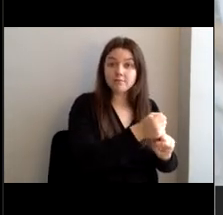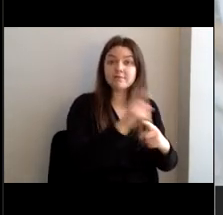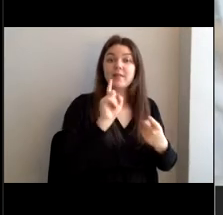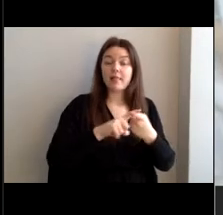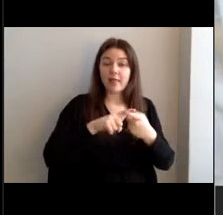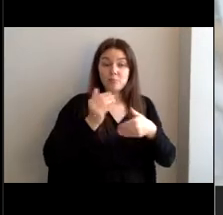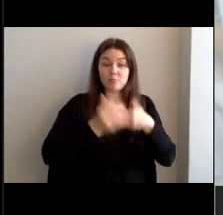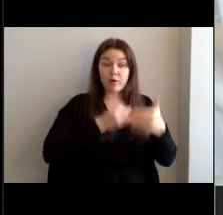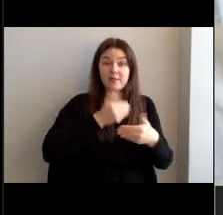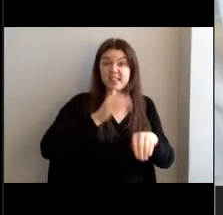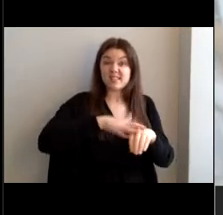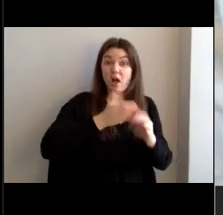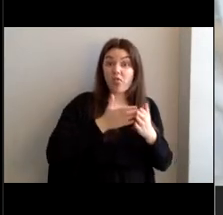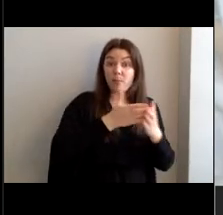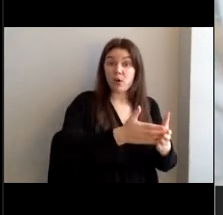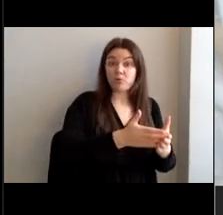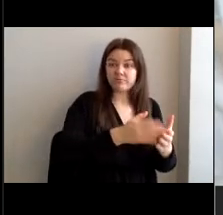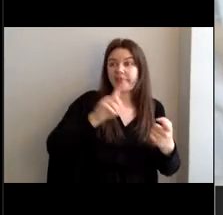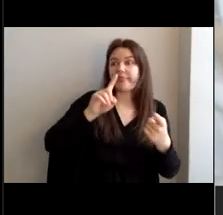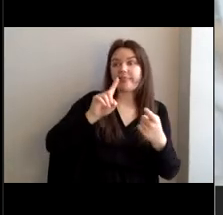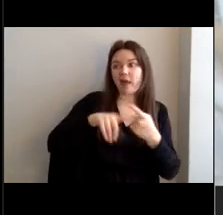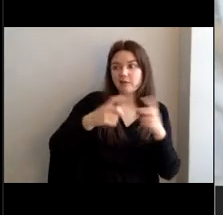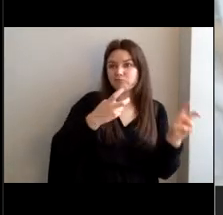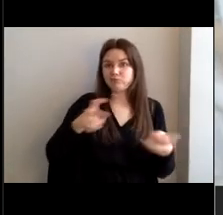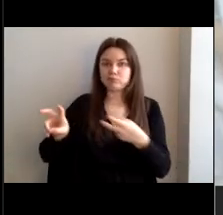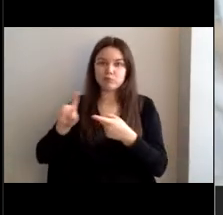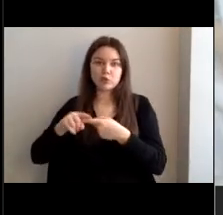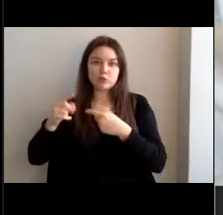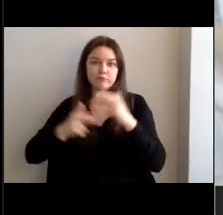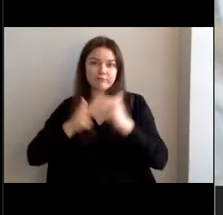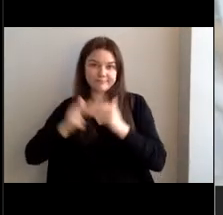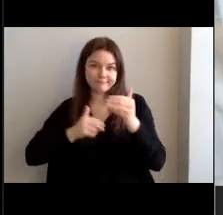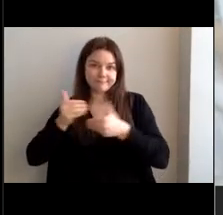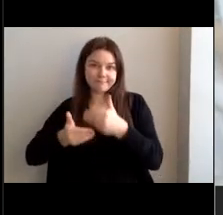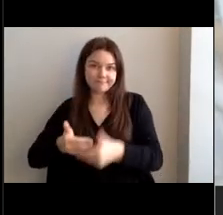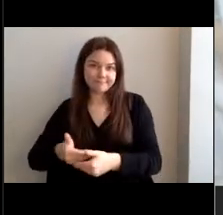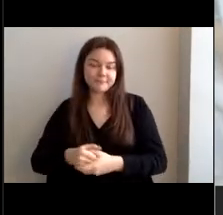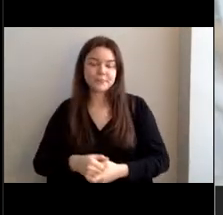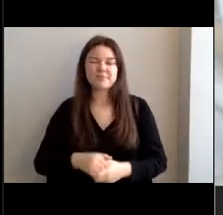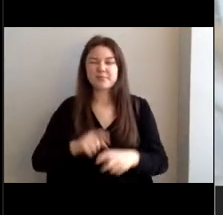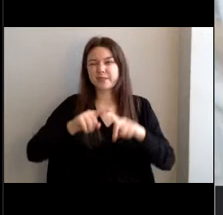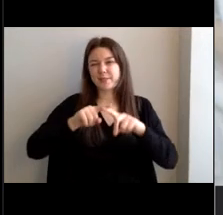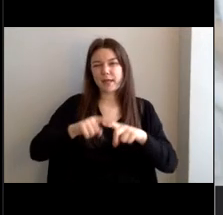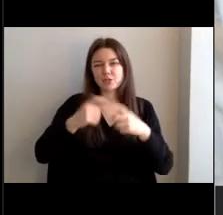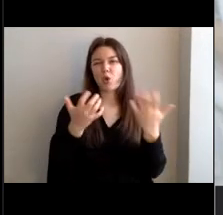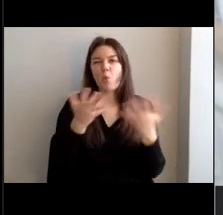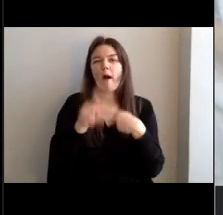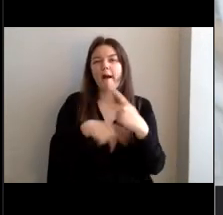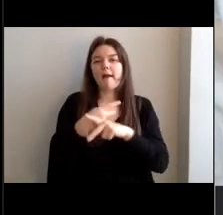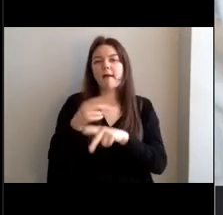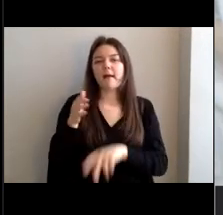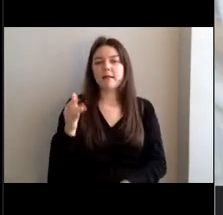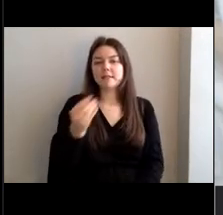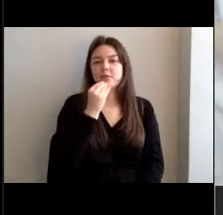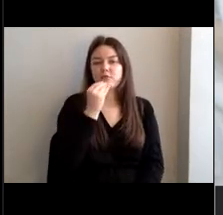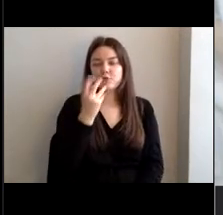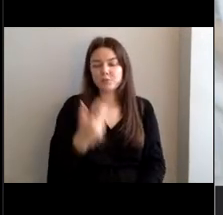boat and then transported into a processing facility. So again, it just kind of depends on the type of seafood that you're looking